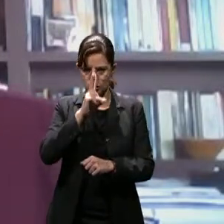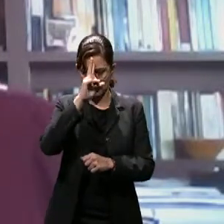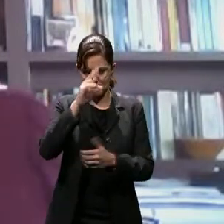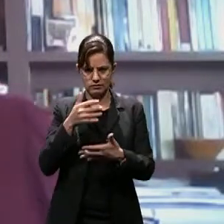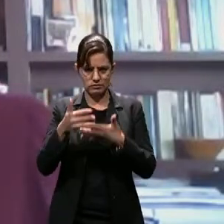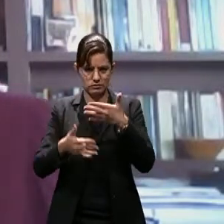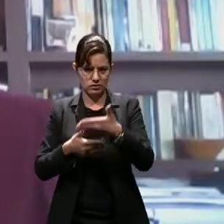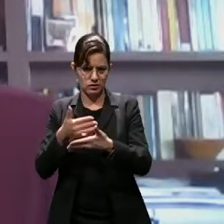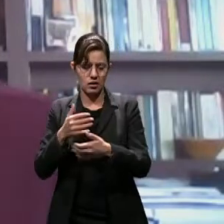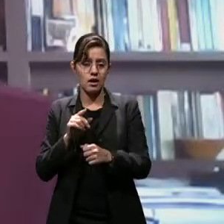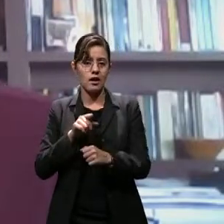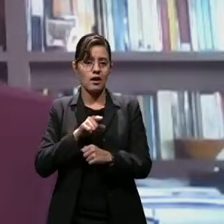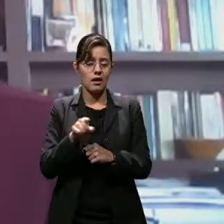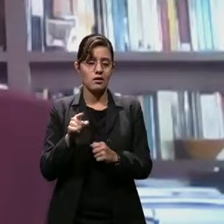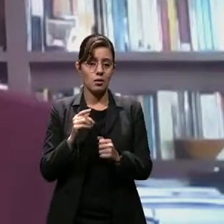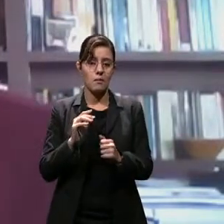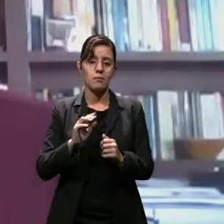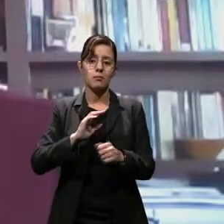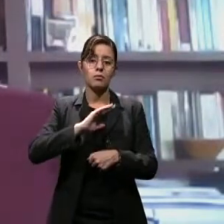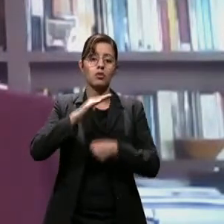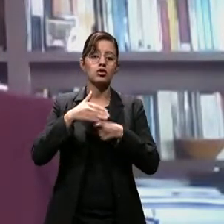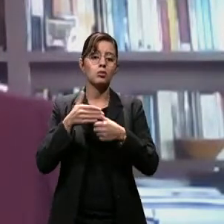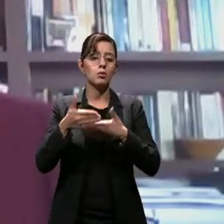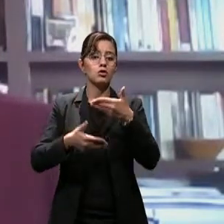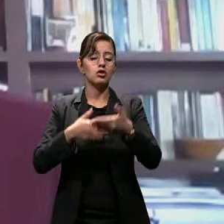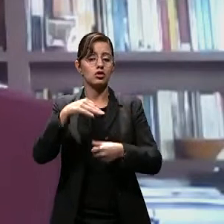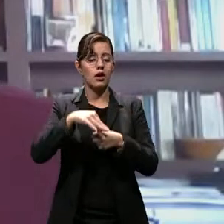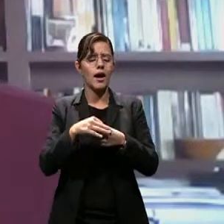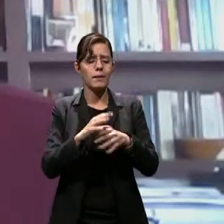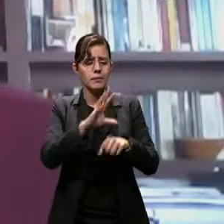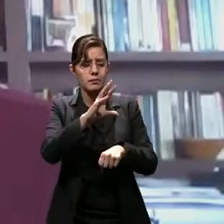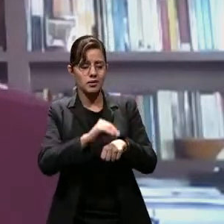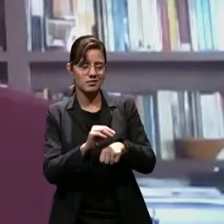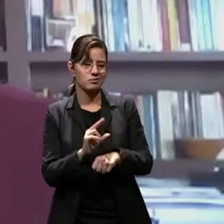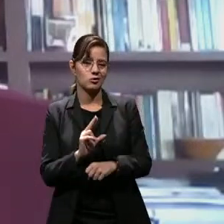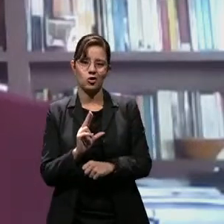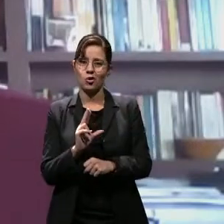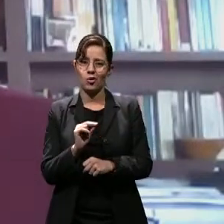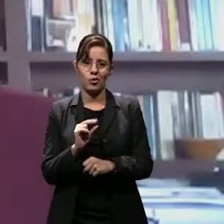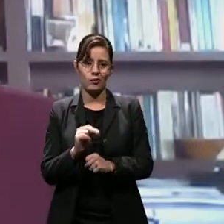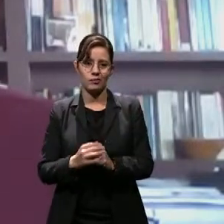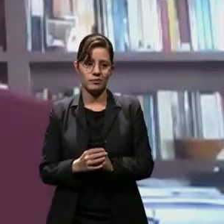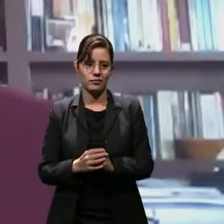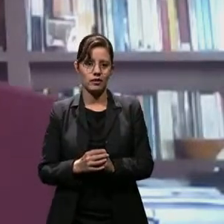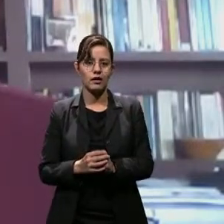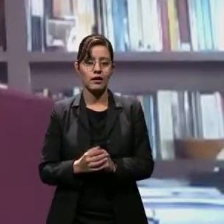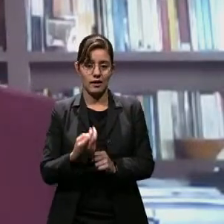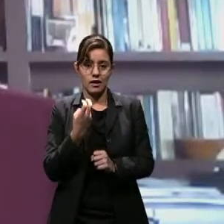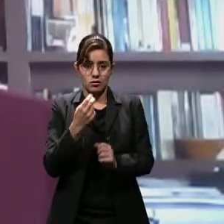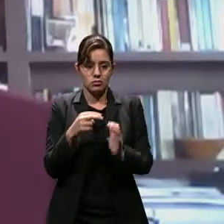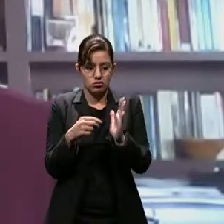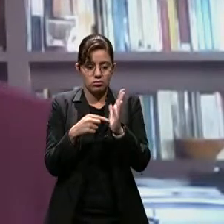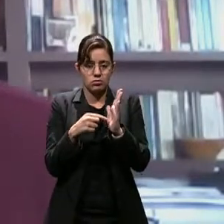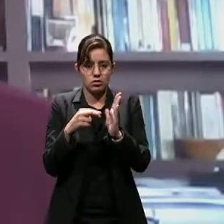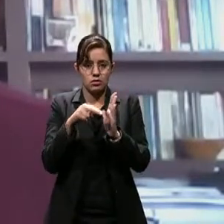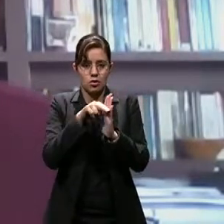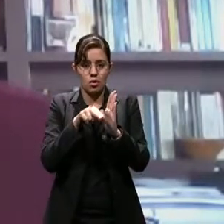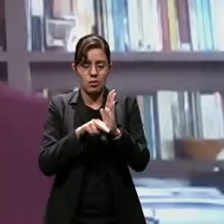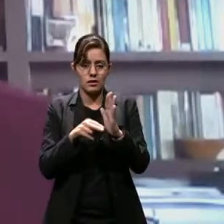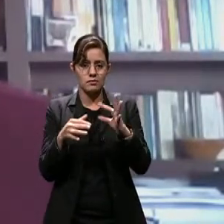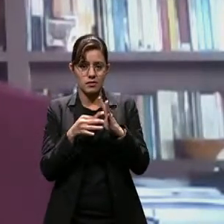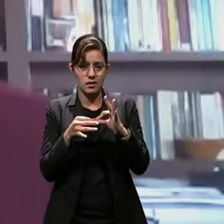at least in the following electoral process. Nevertheless, the regulation has not been